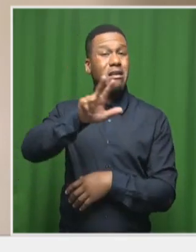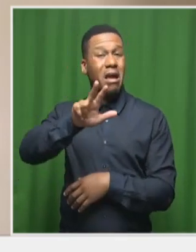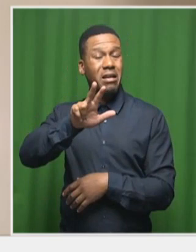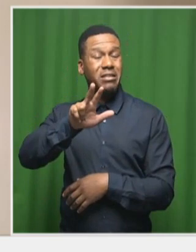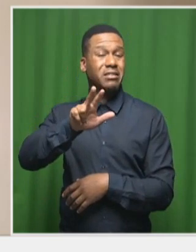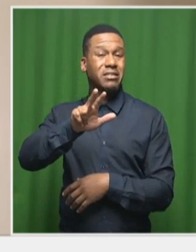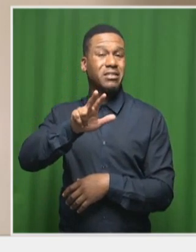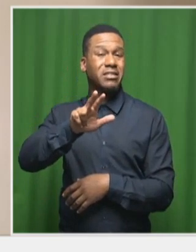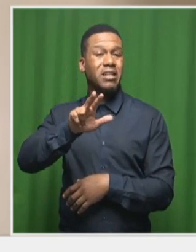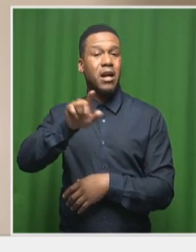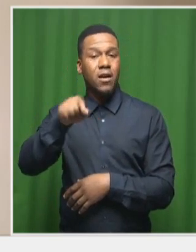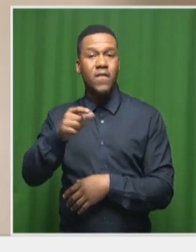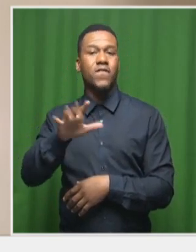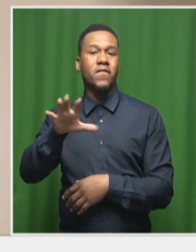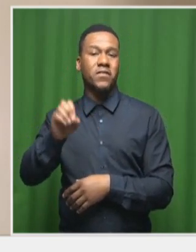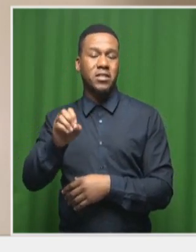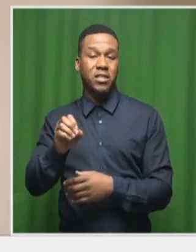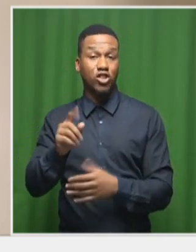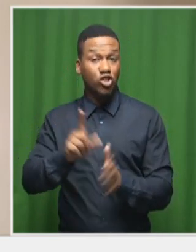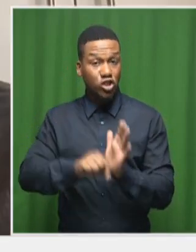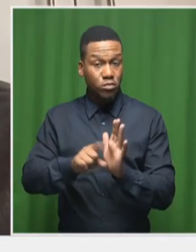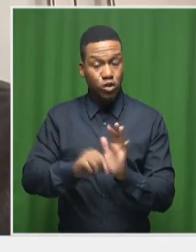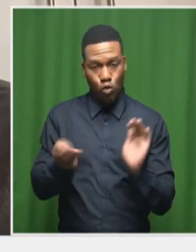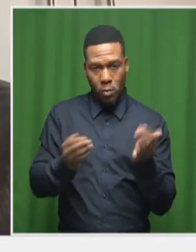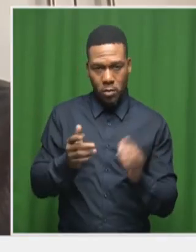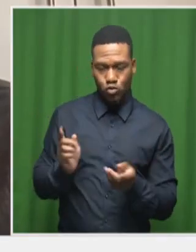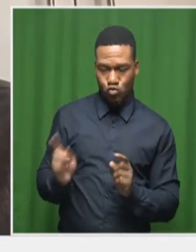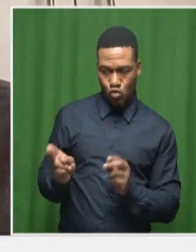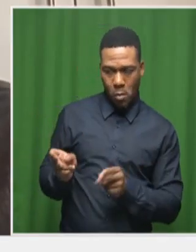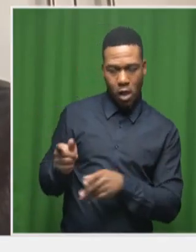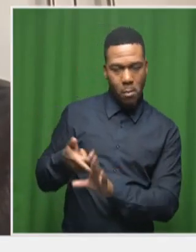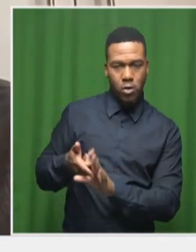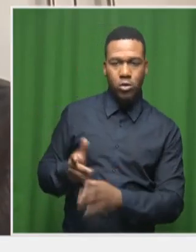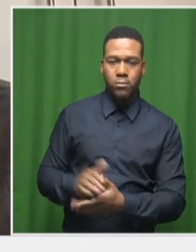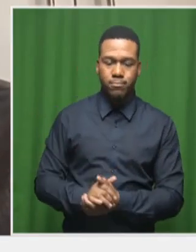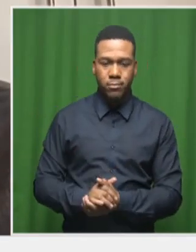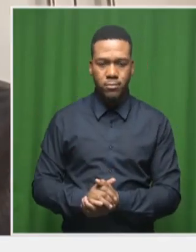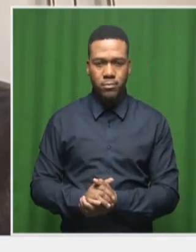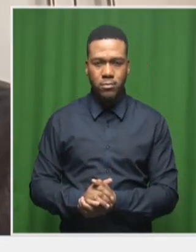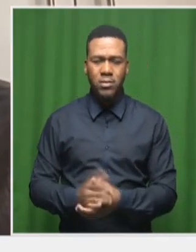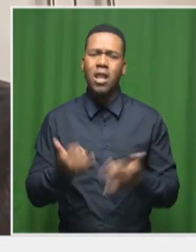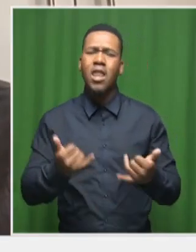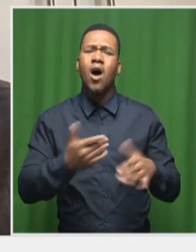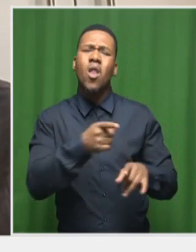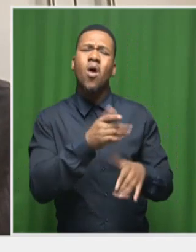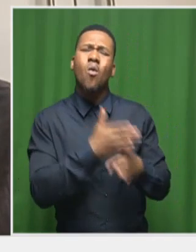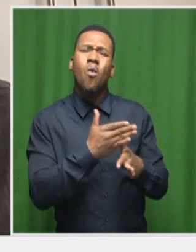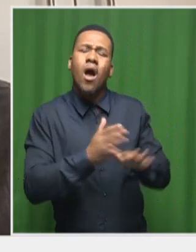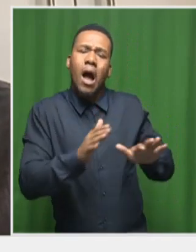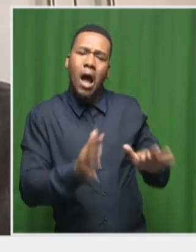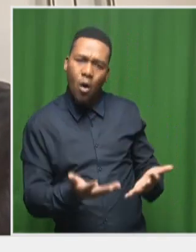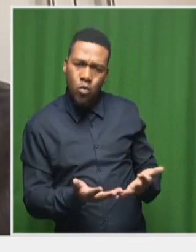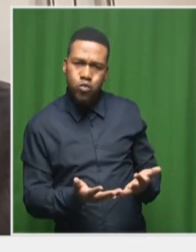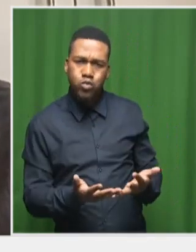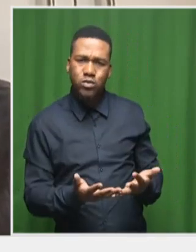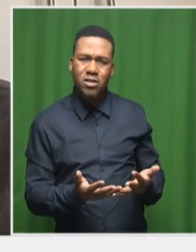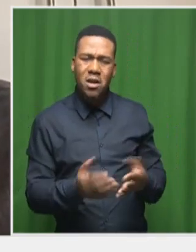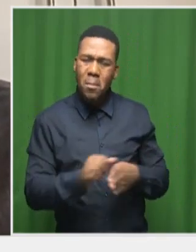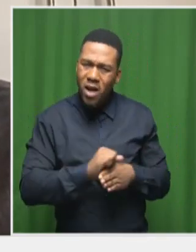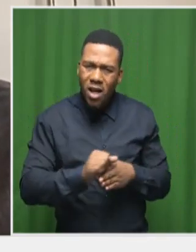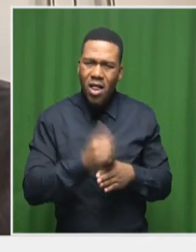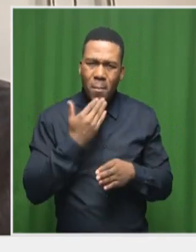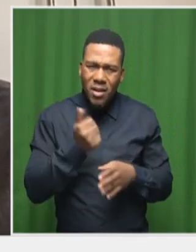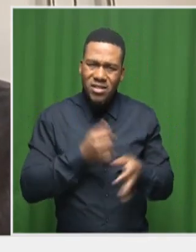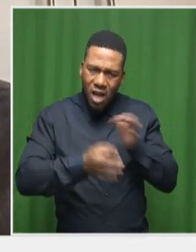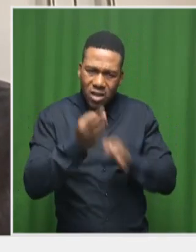than regular petrol. But how does it actually work practically, Kyle? Can anyone just take